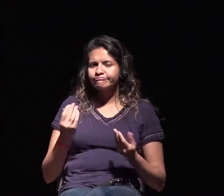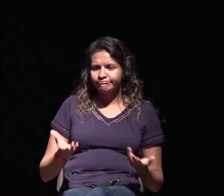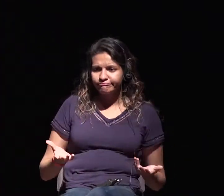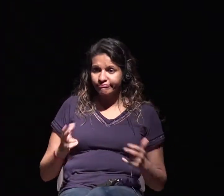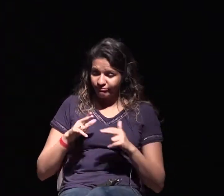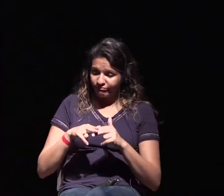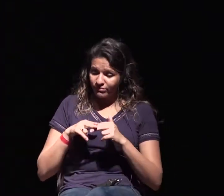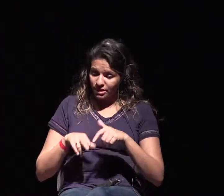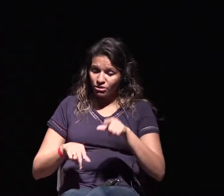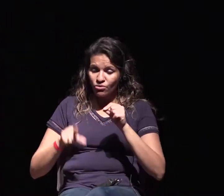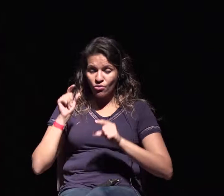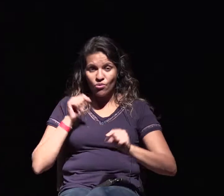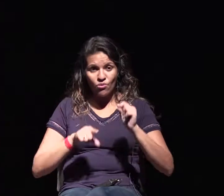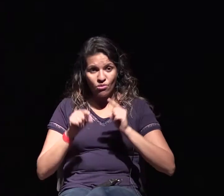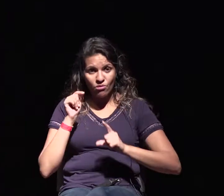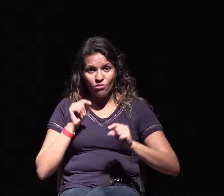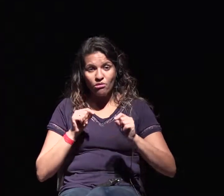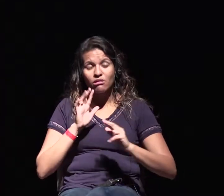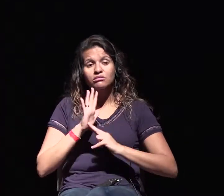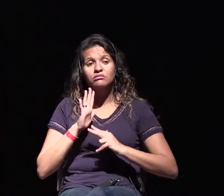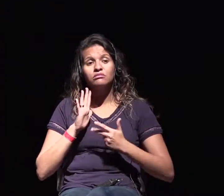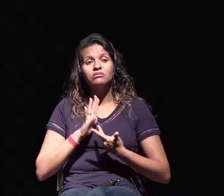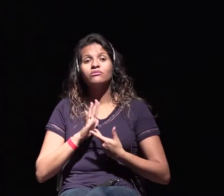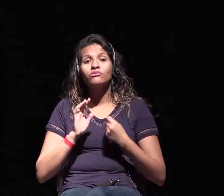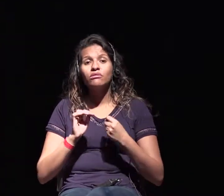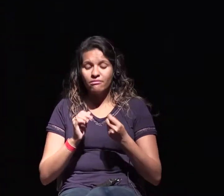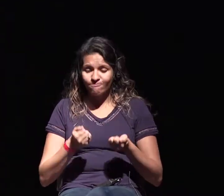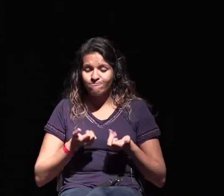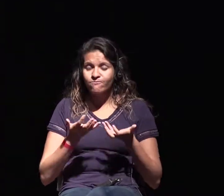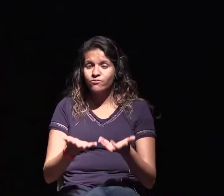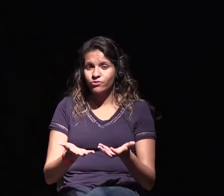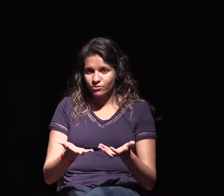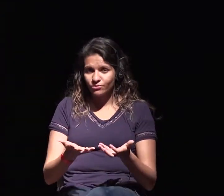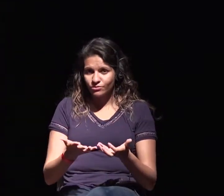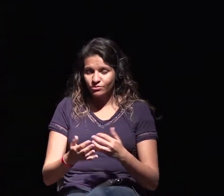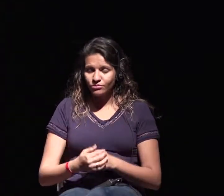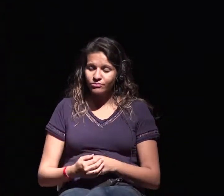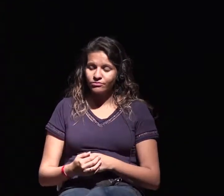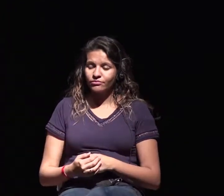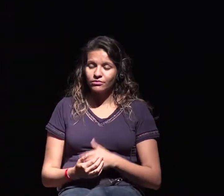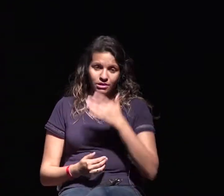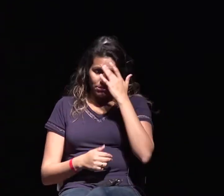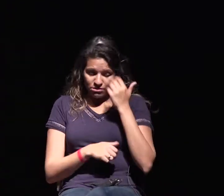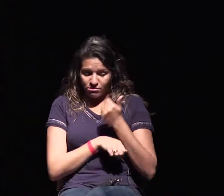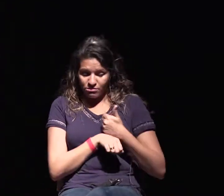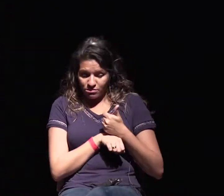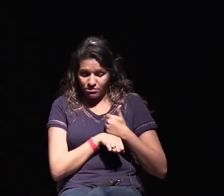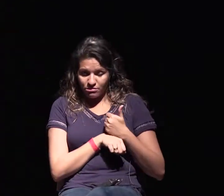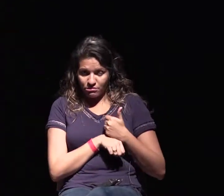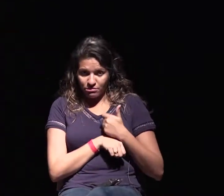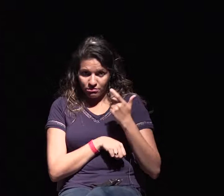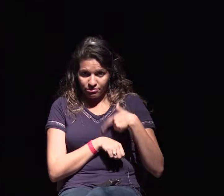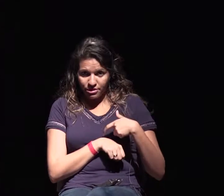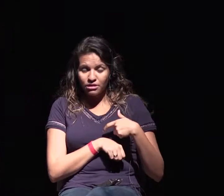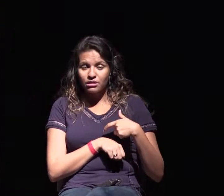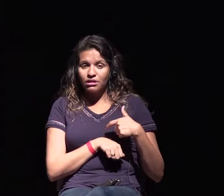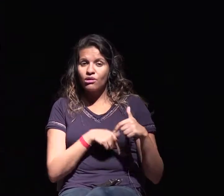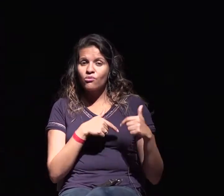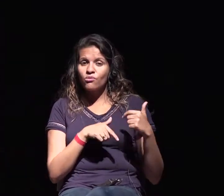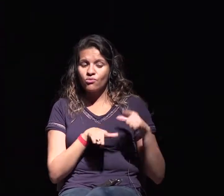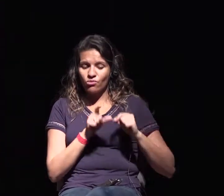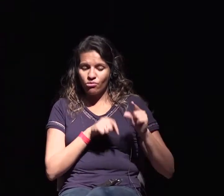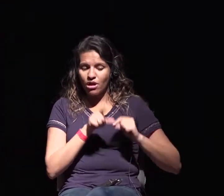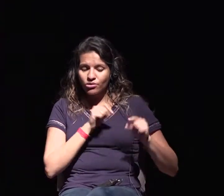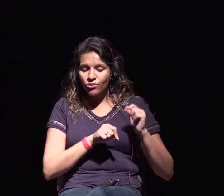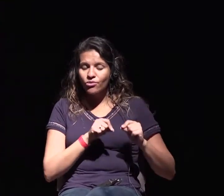voice a voice. The role of a curator must be seen in a broader understanding than what is commonly experienced in most, if not